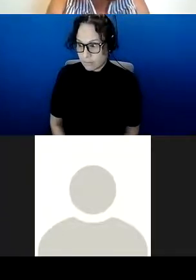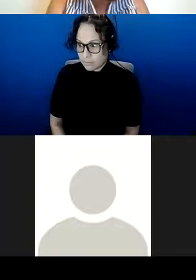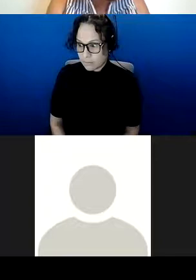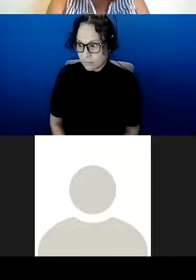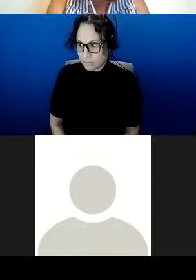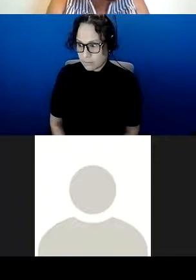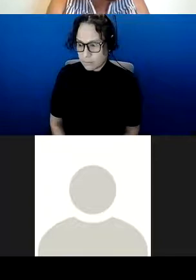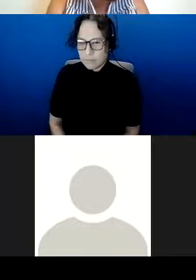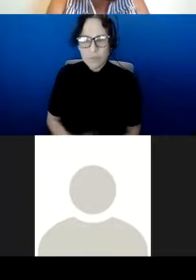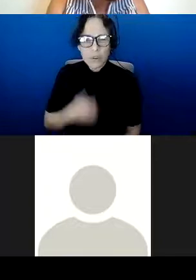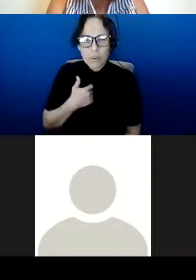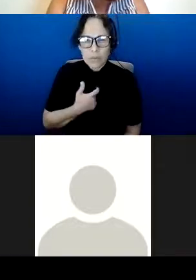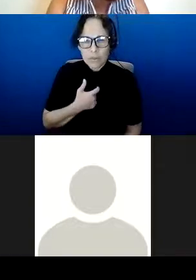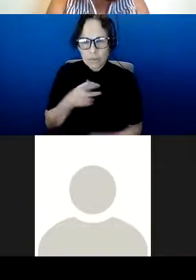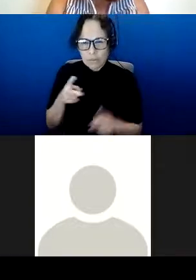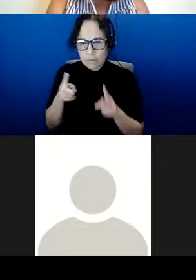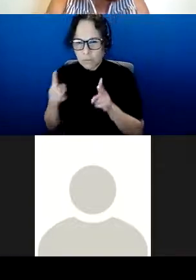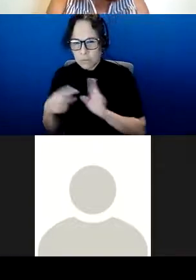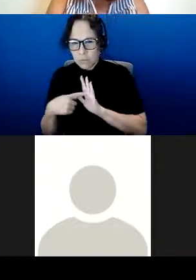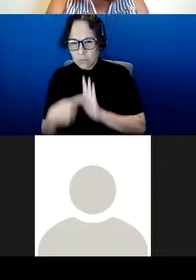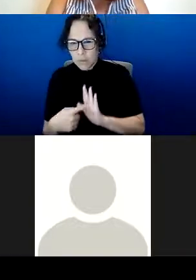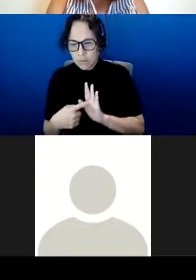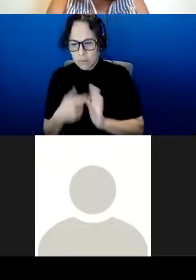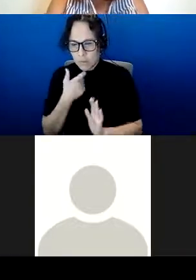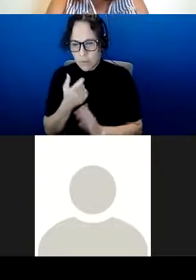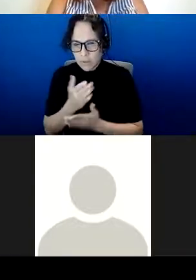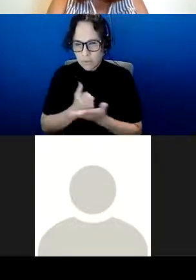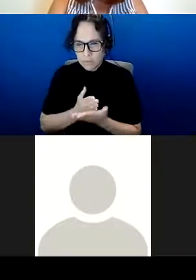We're just going to watch a portion of it.